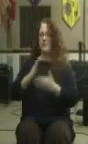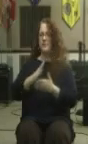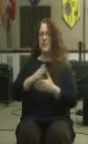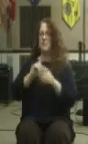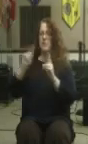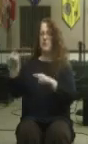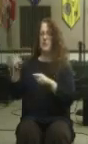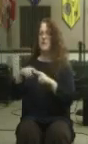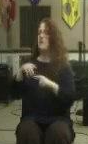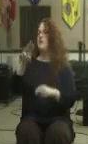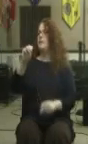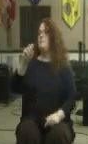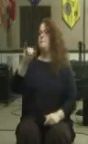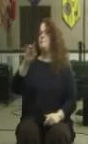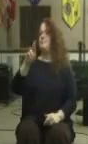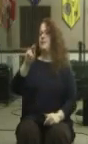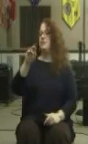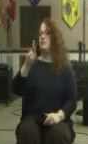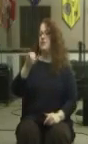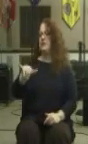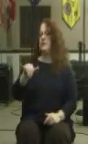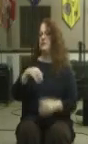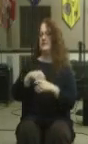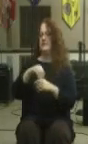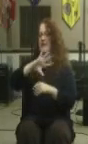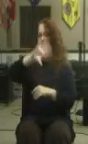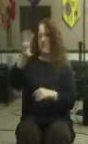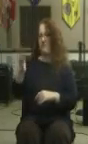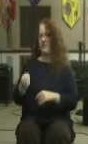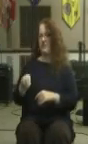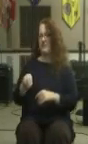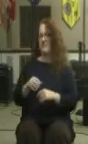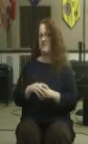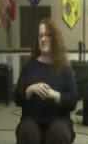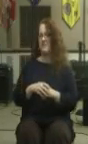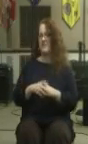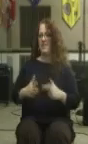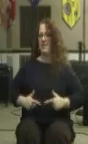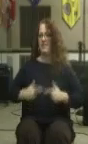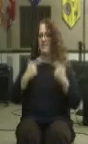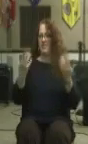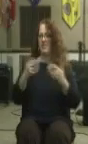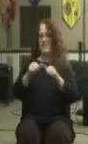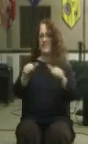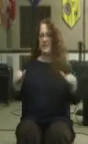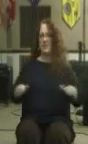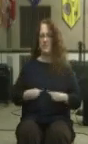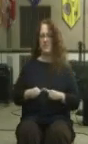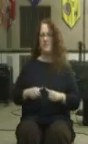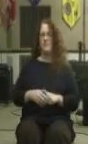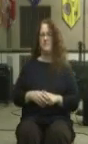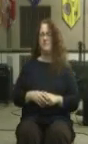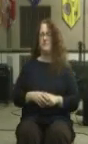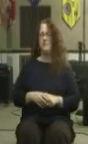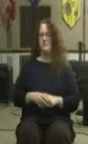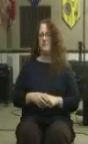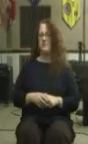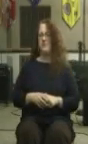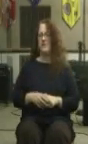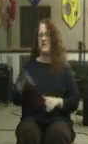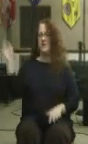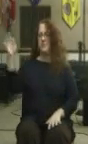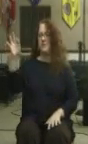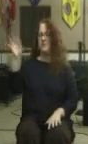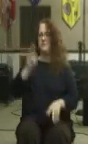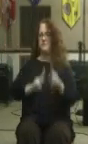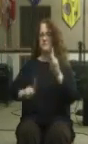were some that were missionary in Africa, some who were missionary in India, and they all live within this area,